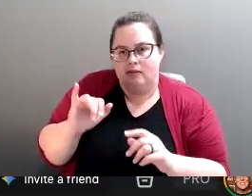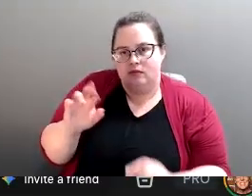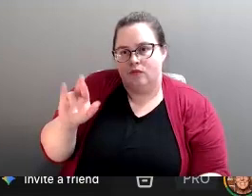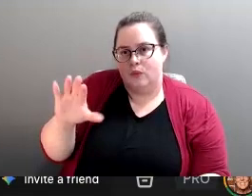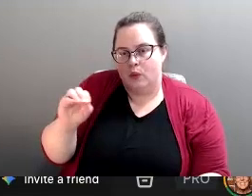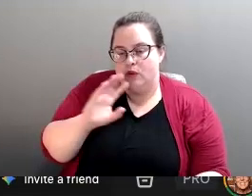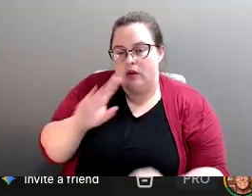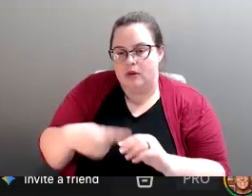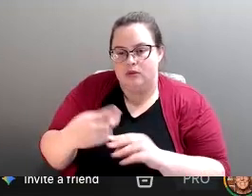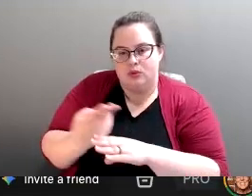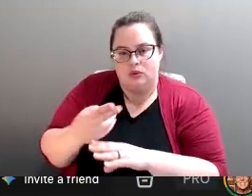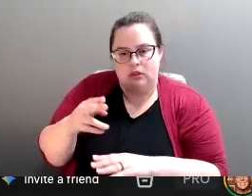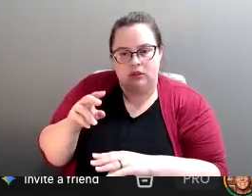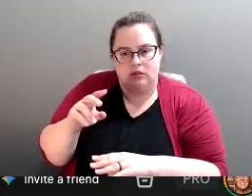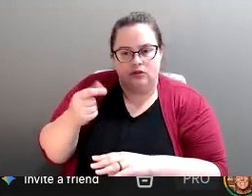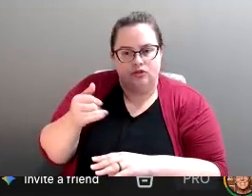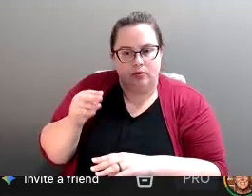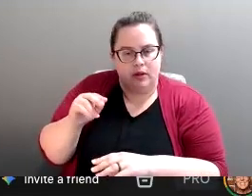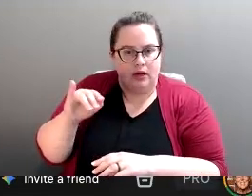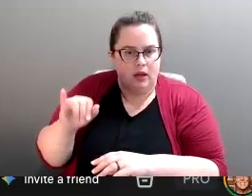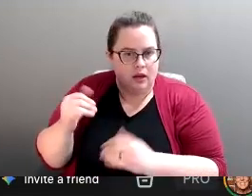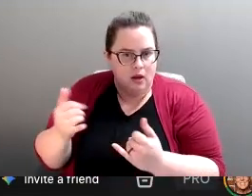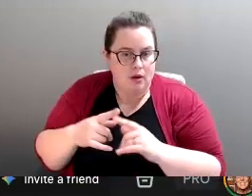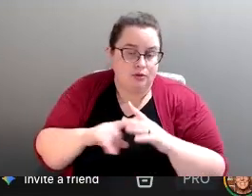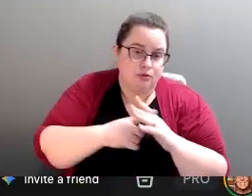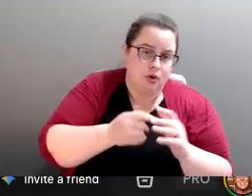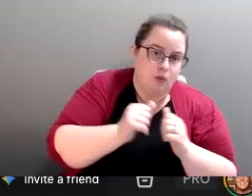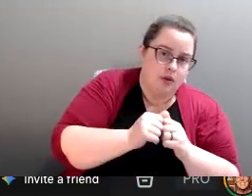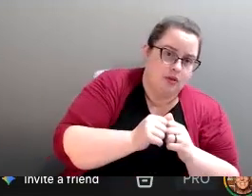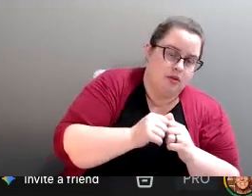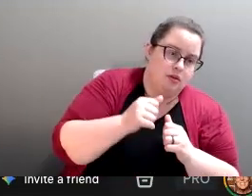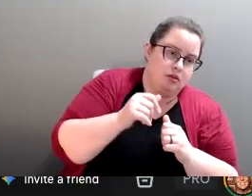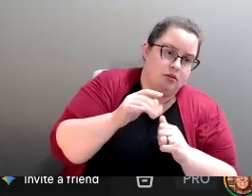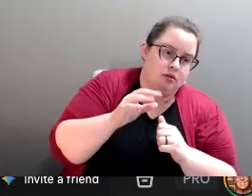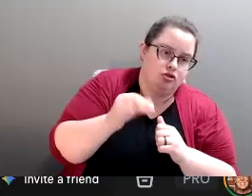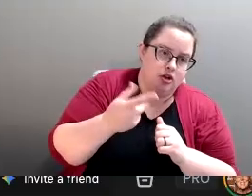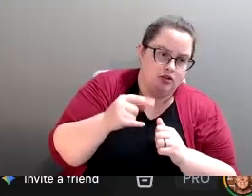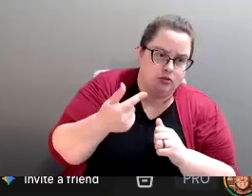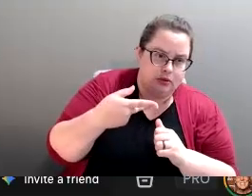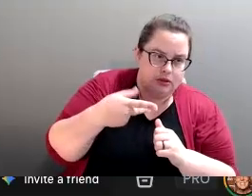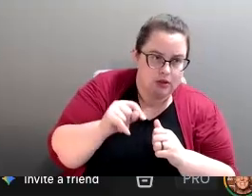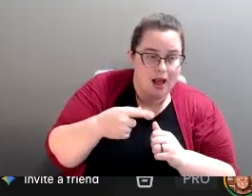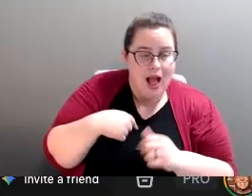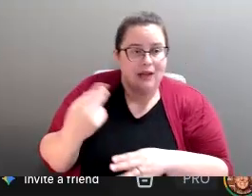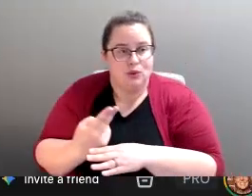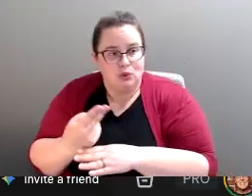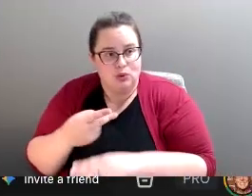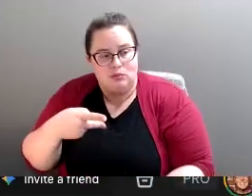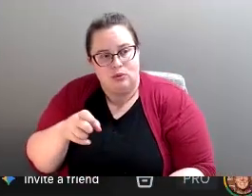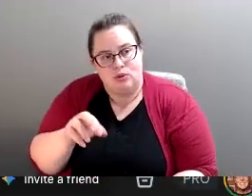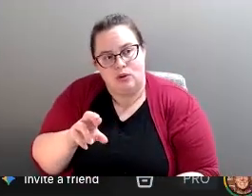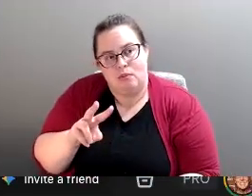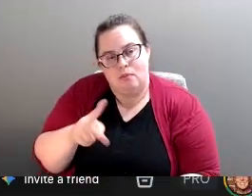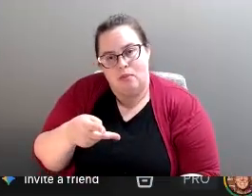uses Gemini now. But we started off with like ChatGPT. I use Perplexity, which is a combination of like I